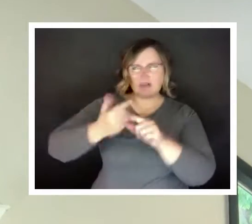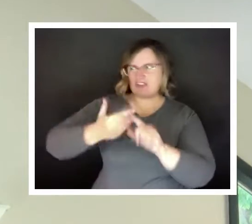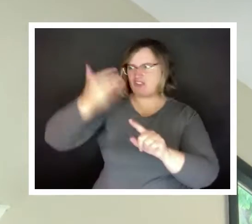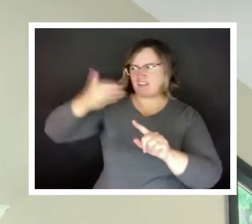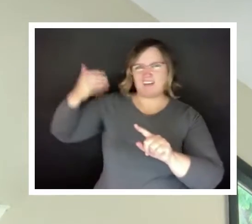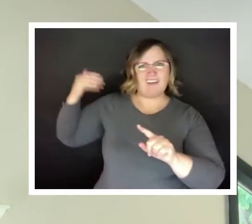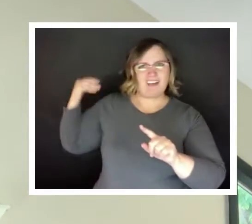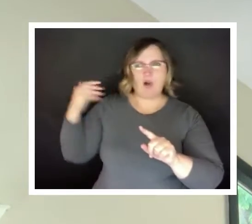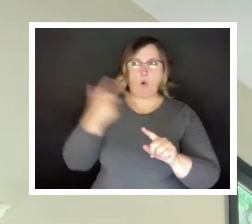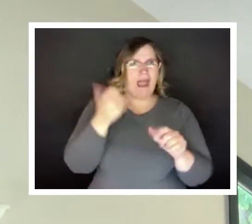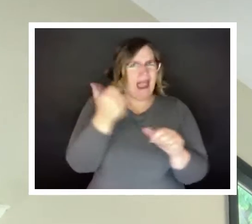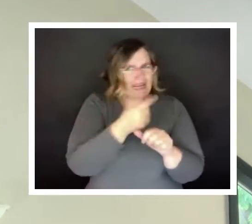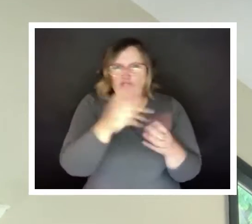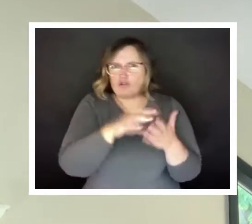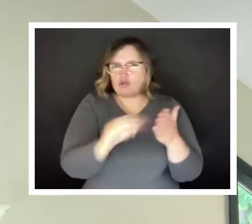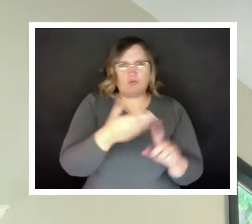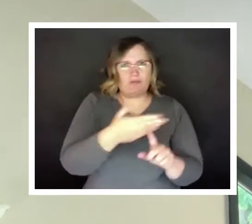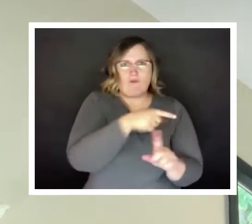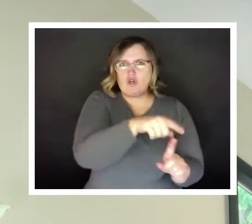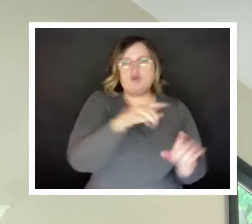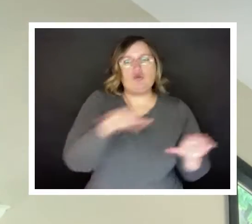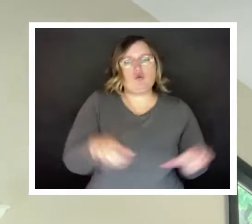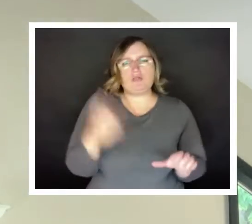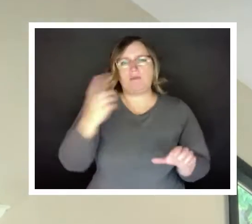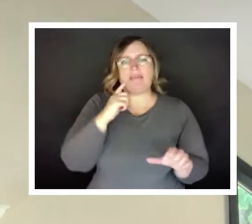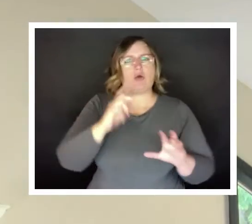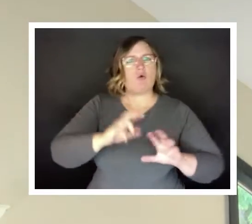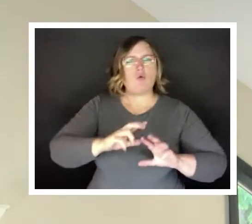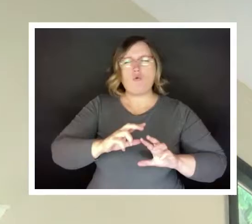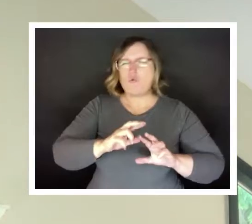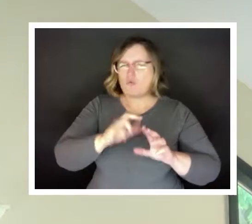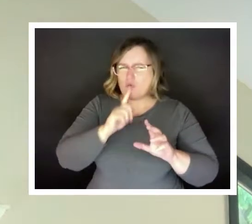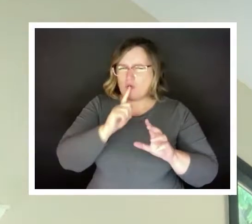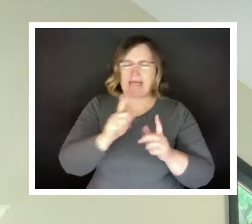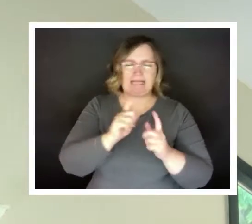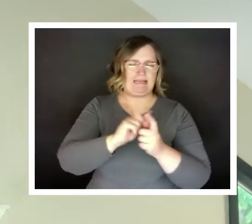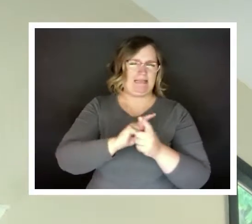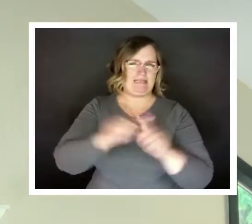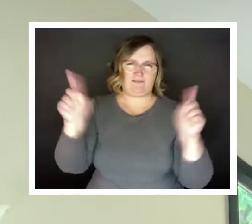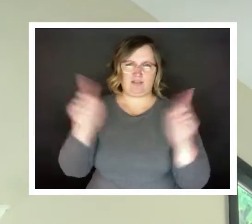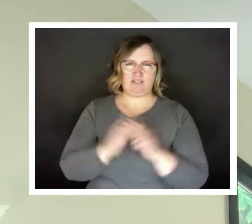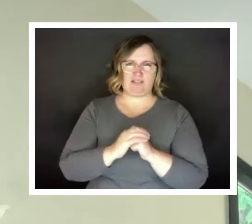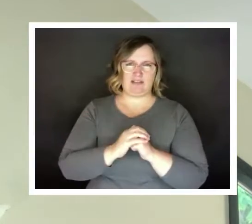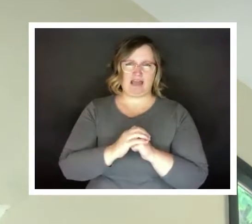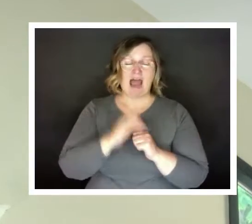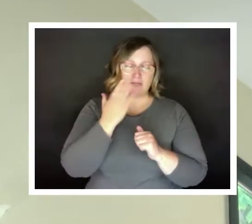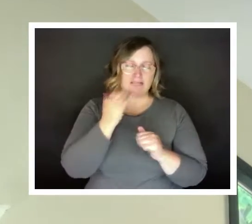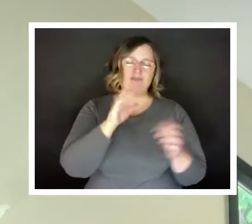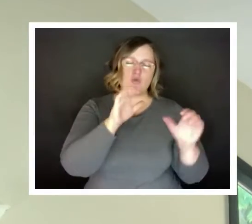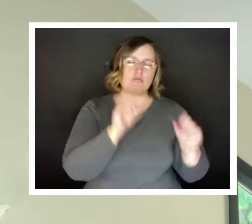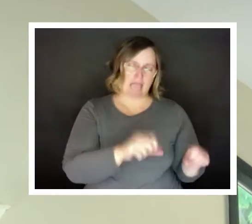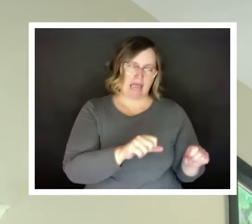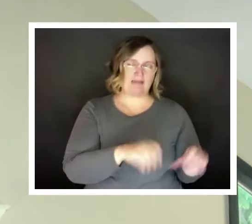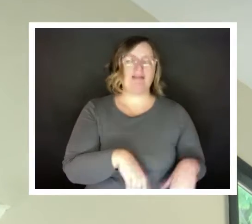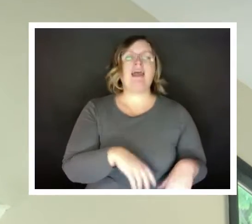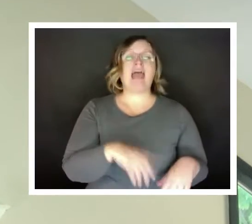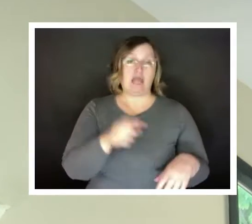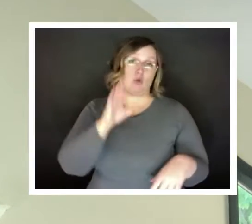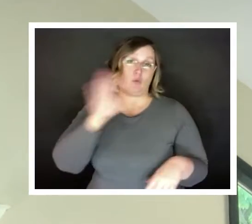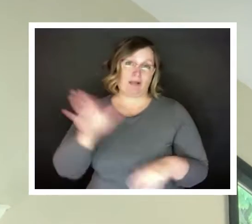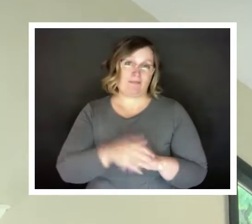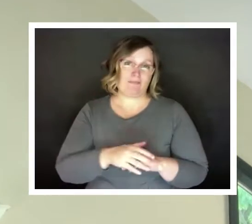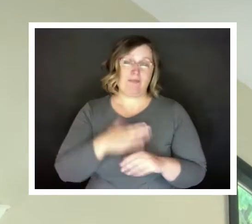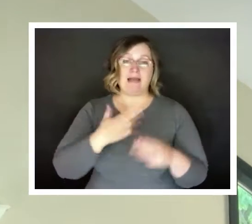things radically different. And I believe that you can and you will. My name is Callie Thorne Ladd. I'm co-founder